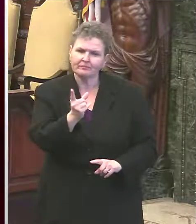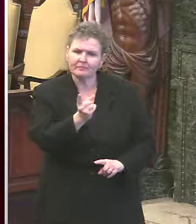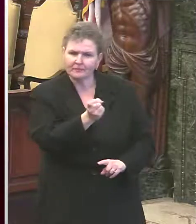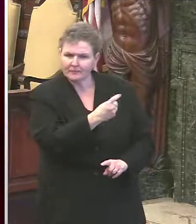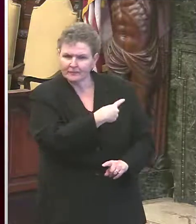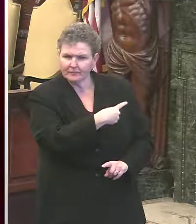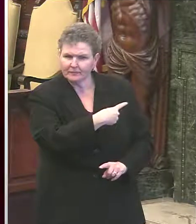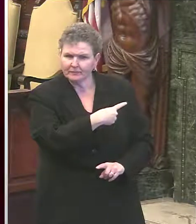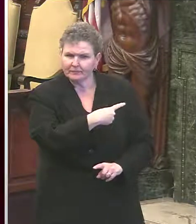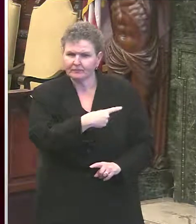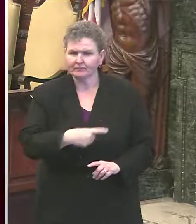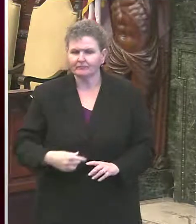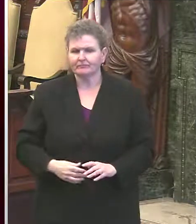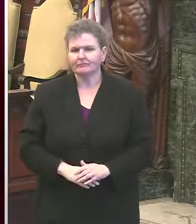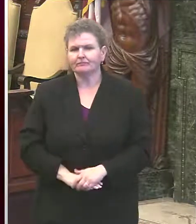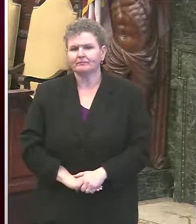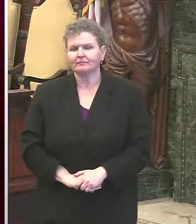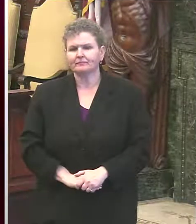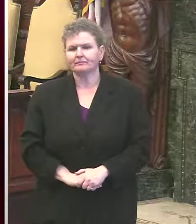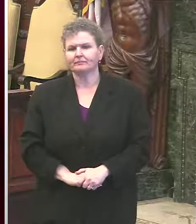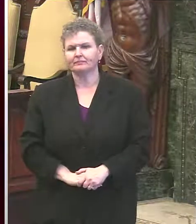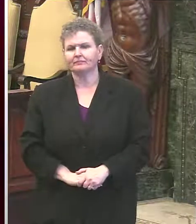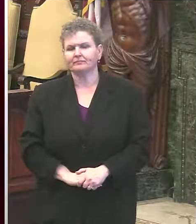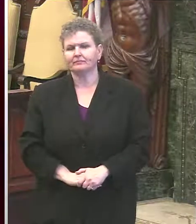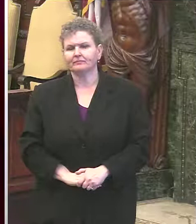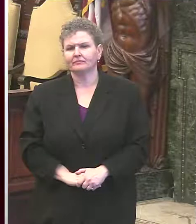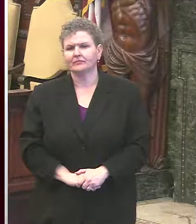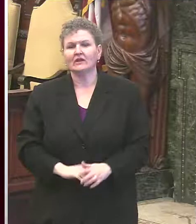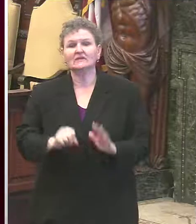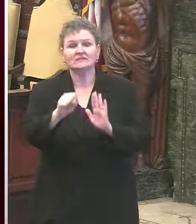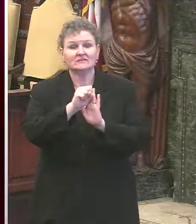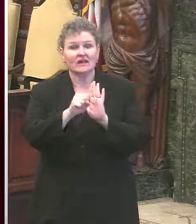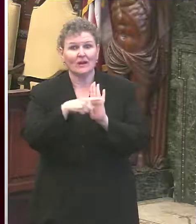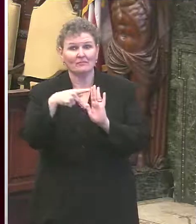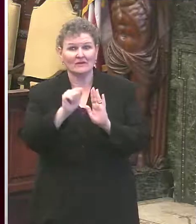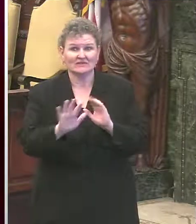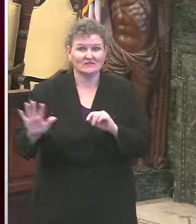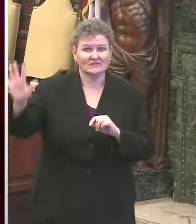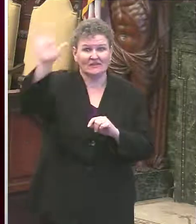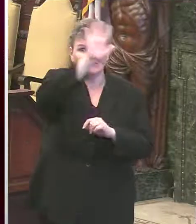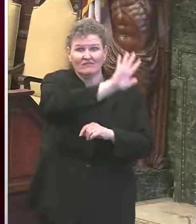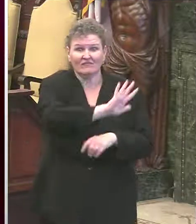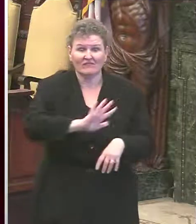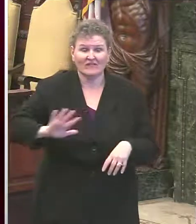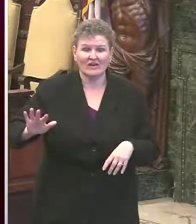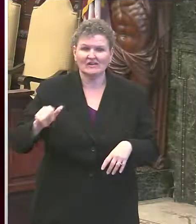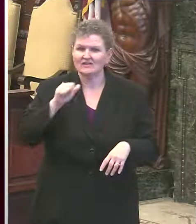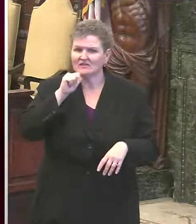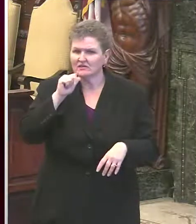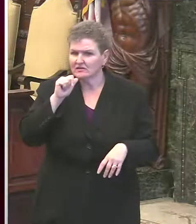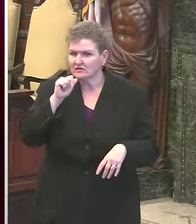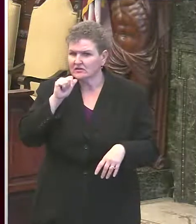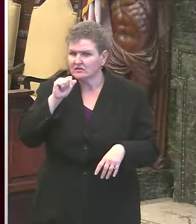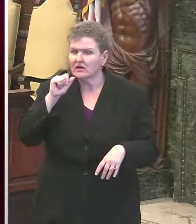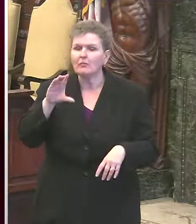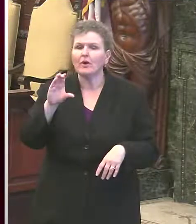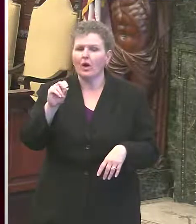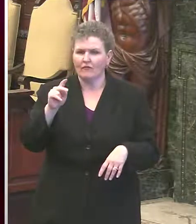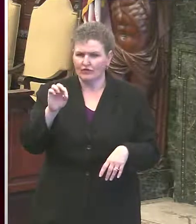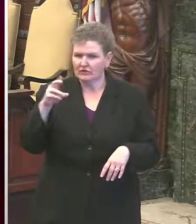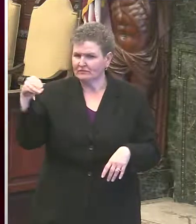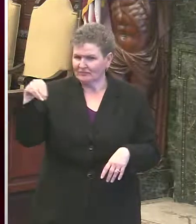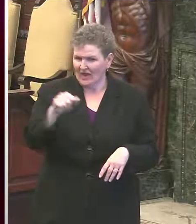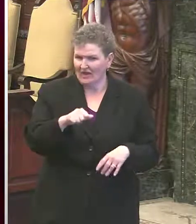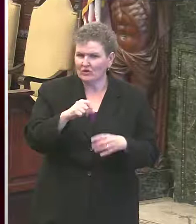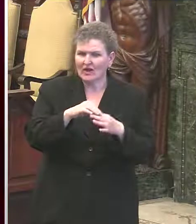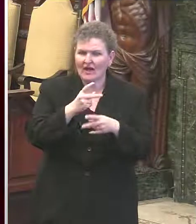Thanks very much. The state of Pennsylvania has unpaid caregivers in Group 1A. The city doesn't have them in